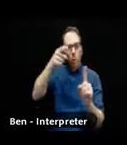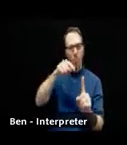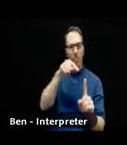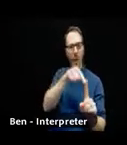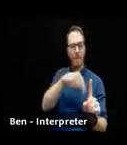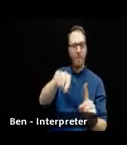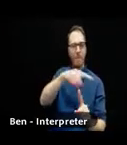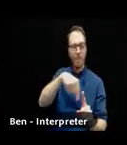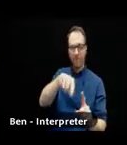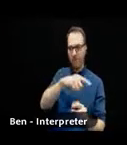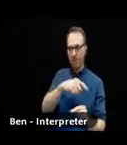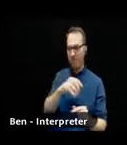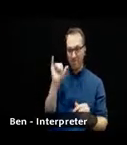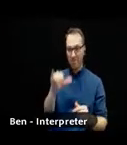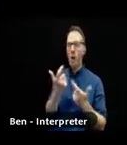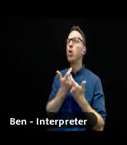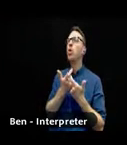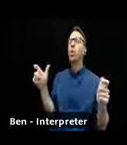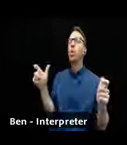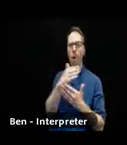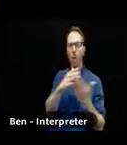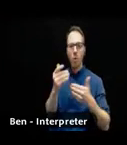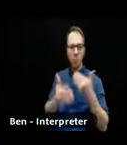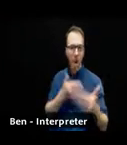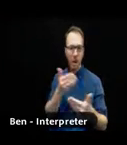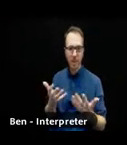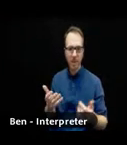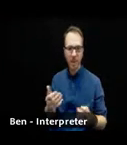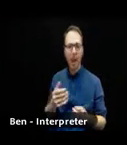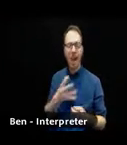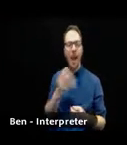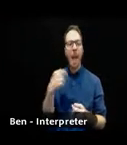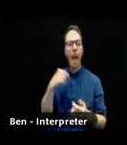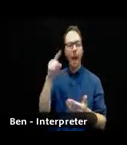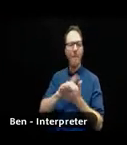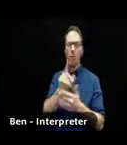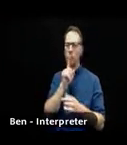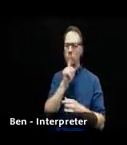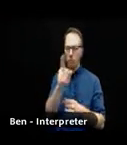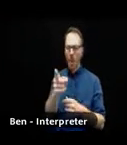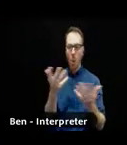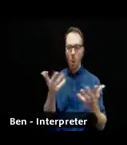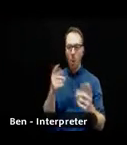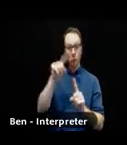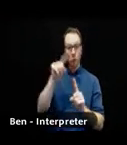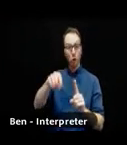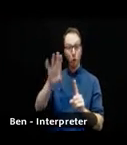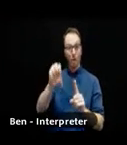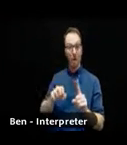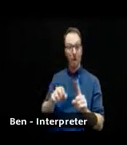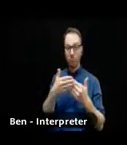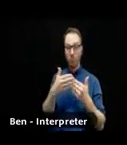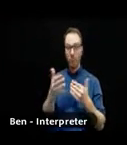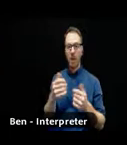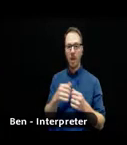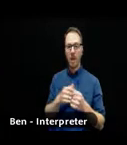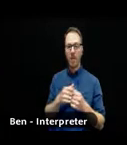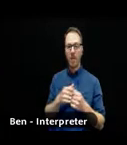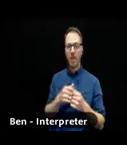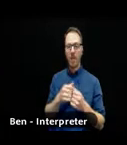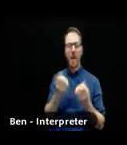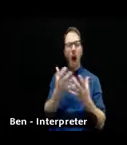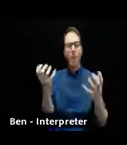That is what a huge part of the process was. And I think that it was really what it should be, really. The amount of time